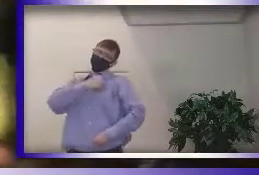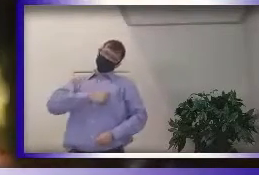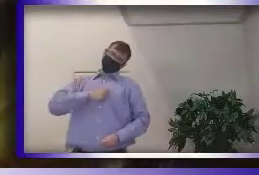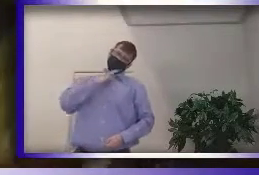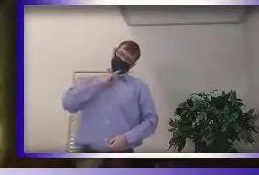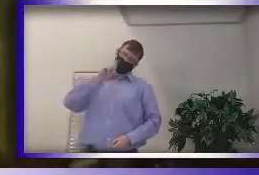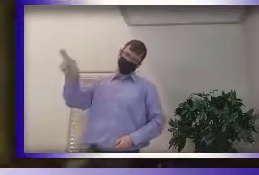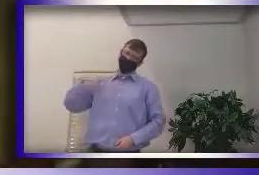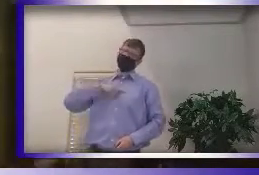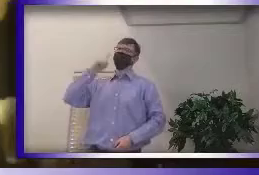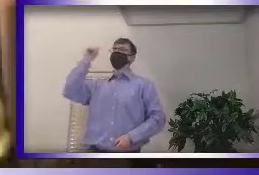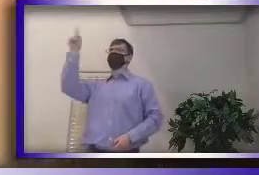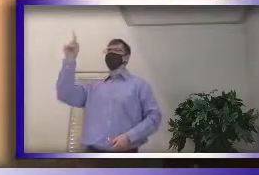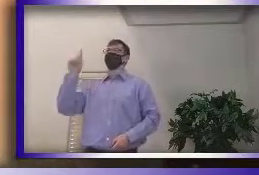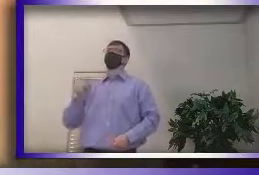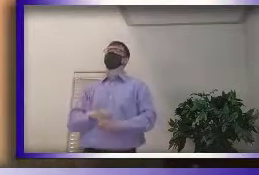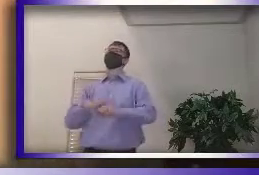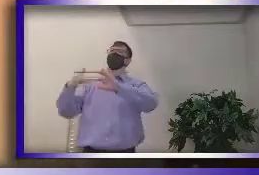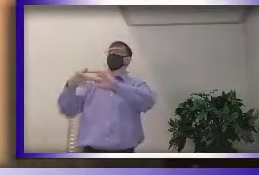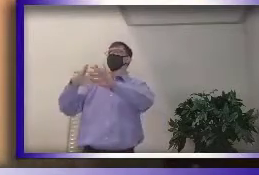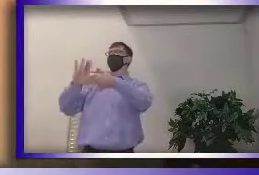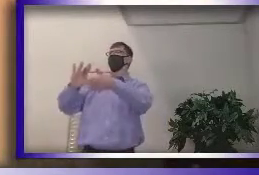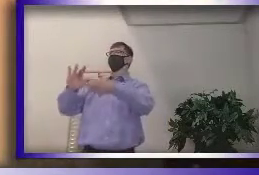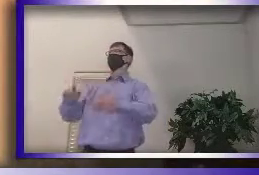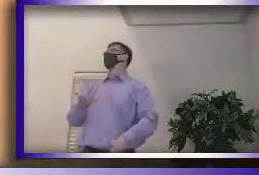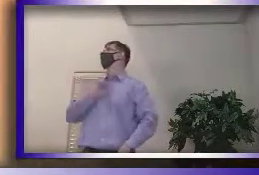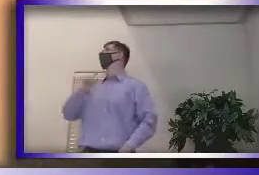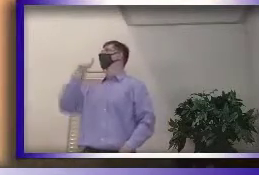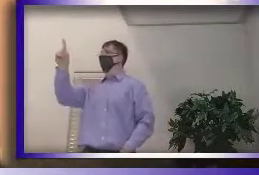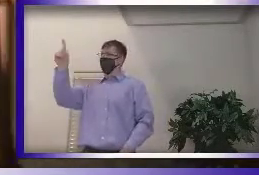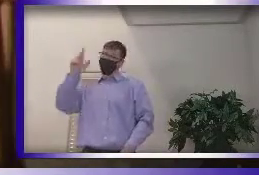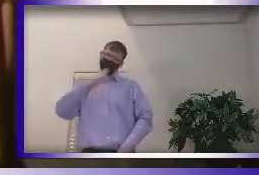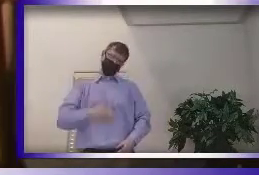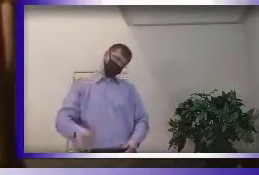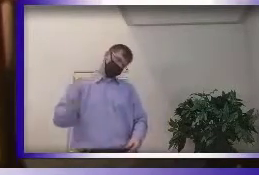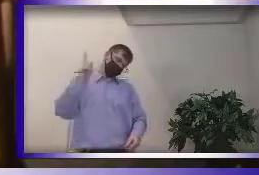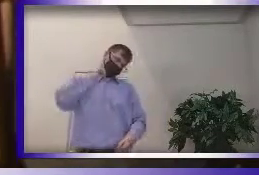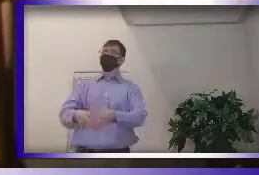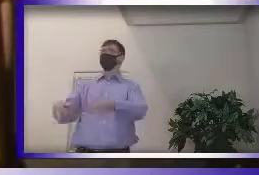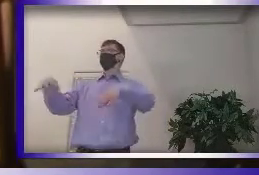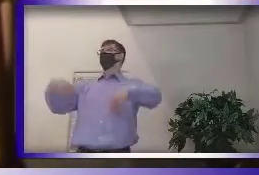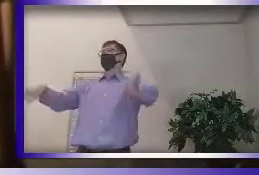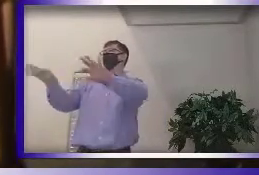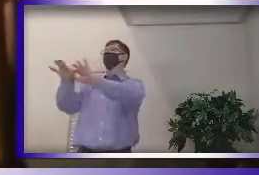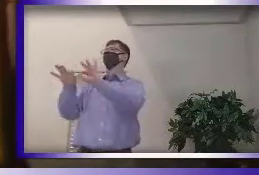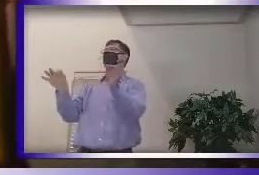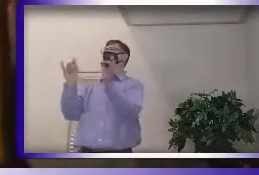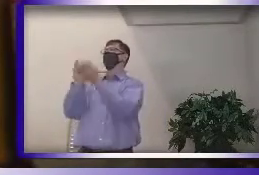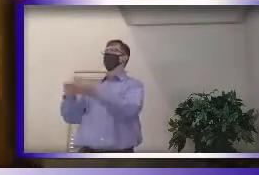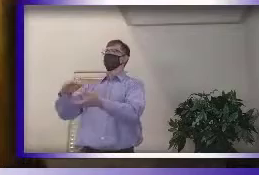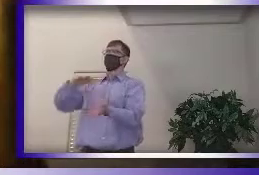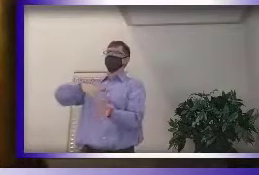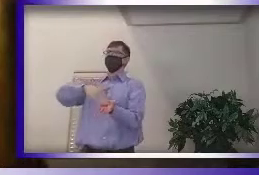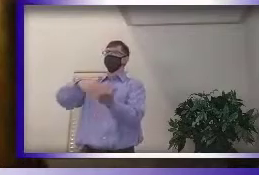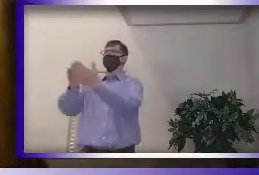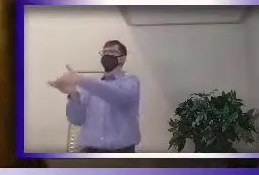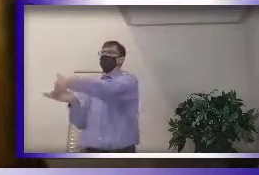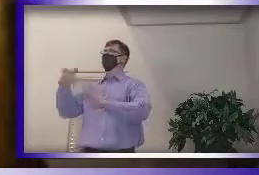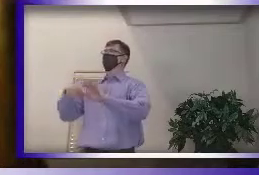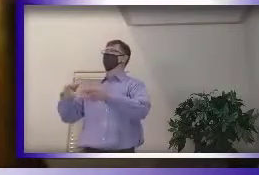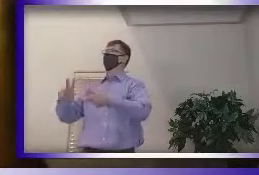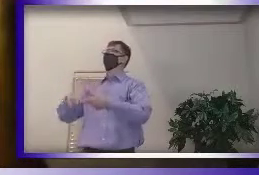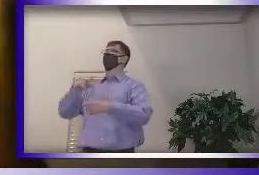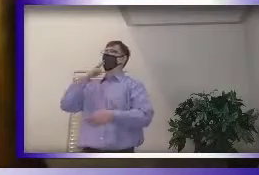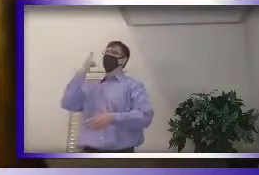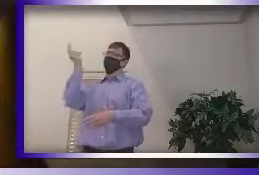was changing my name. Go from Kathy, which was my girlhood name,